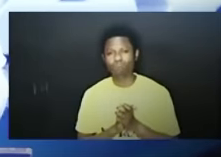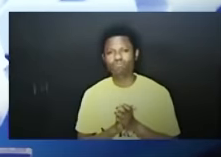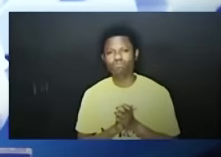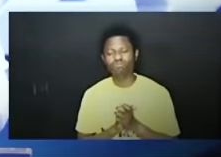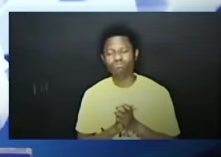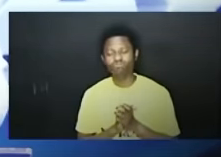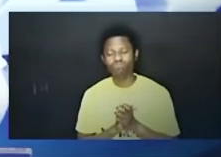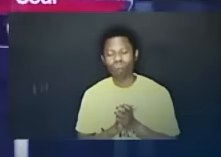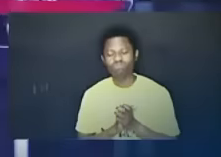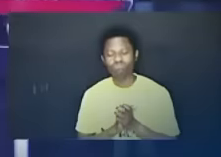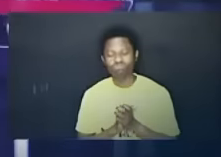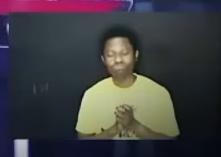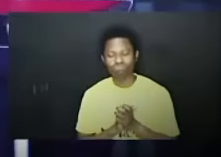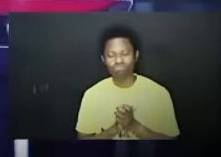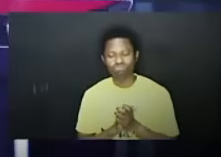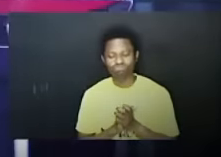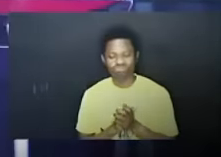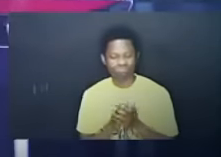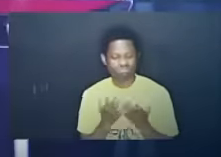So we